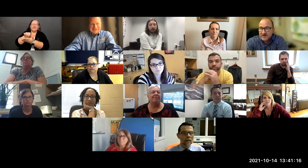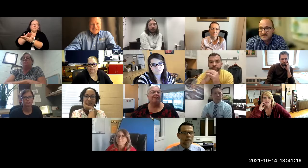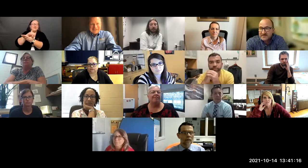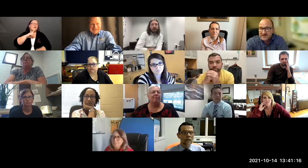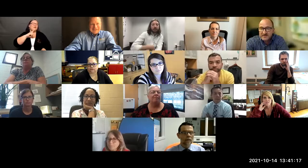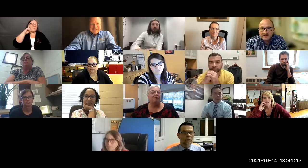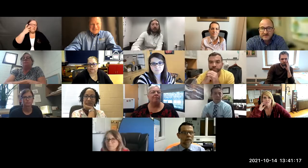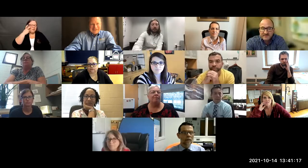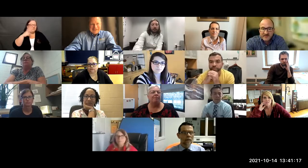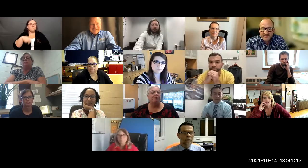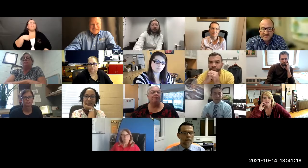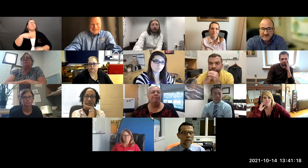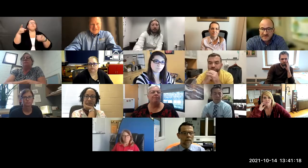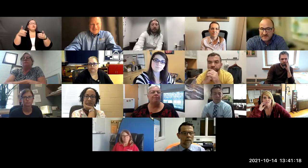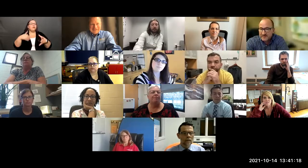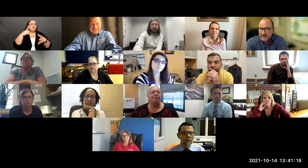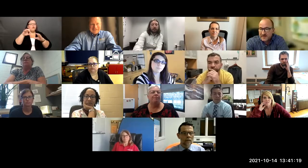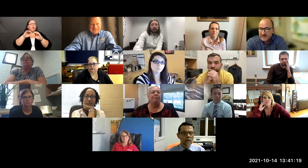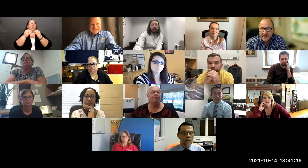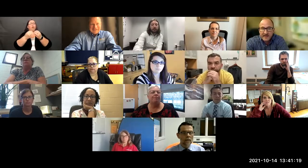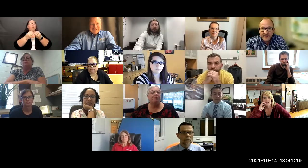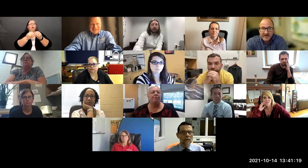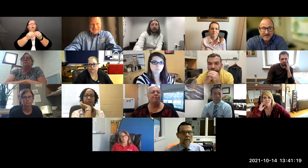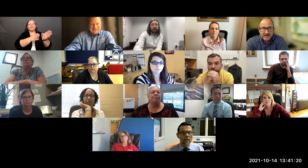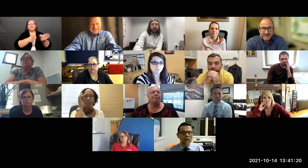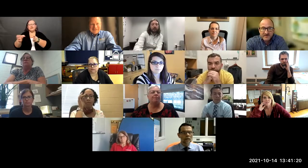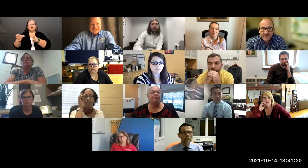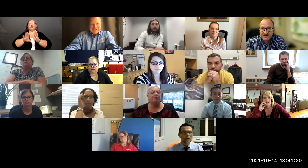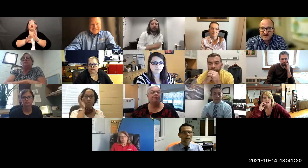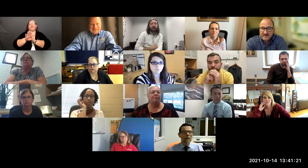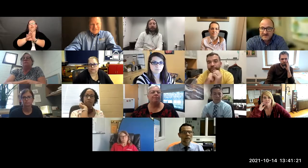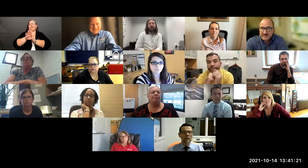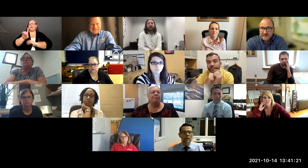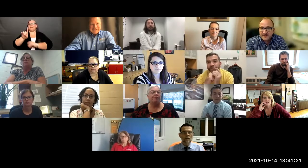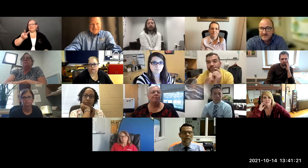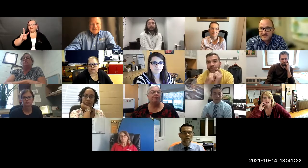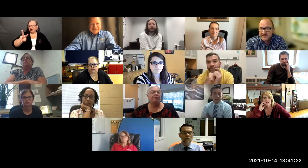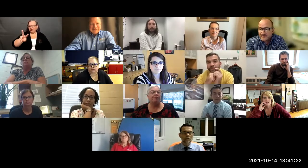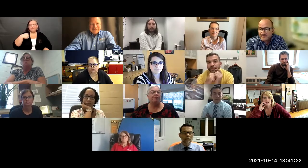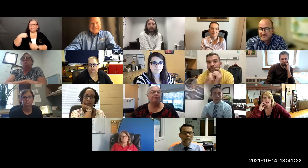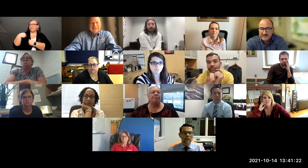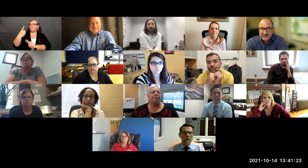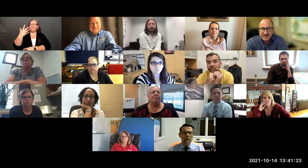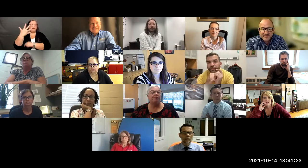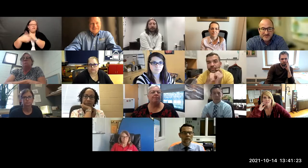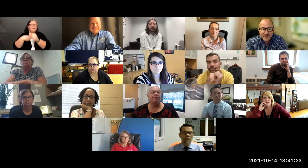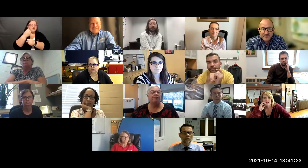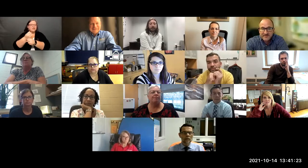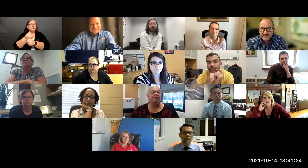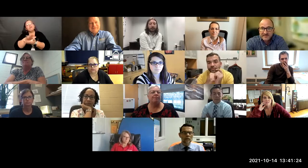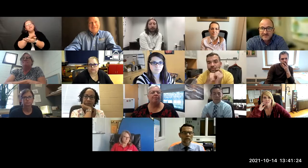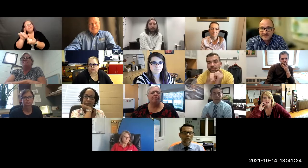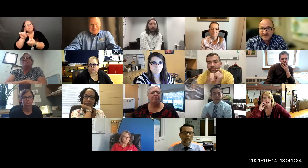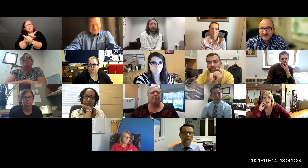the Organizational Development Division, and I've been here for about 5 years. Pleasure to meet you all.